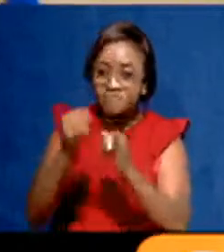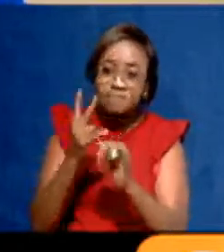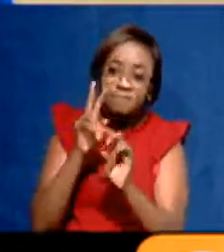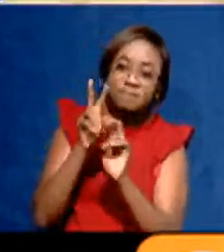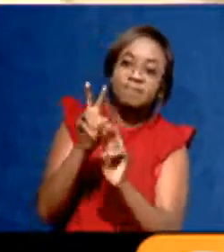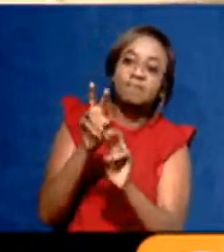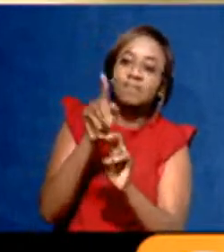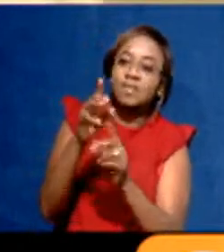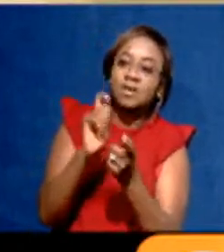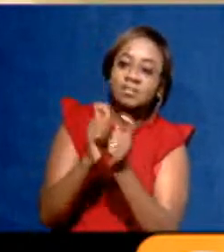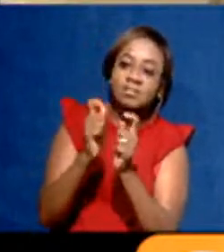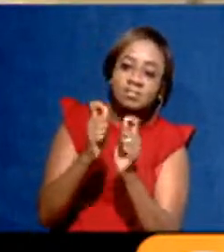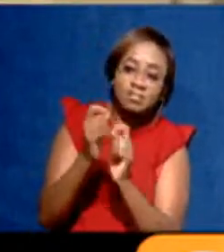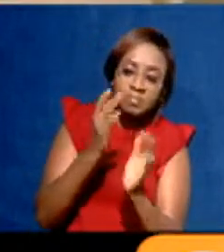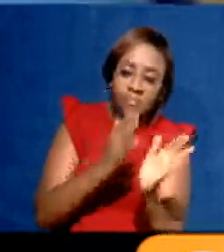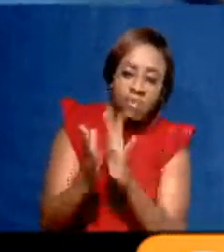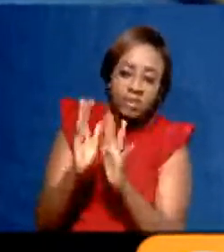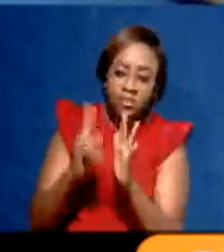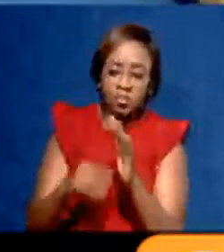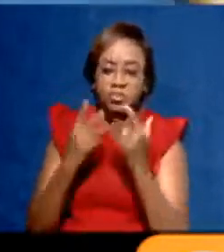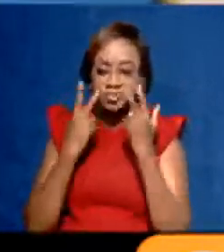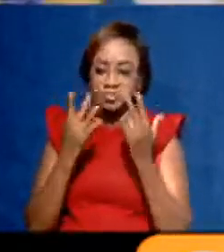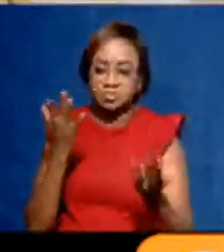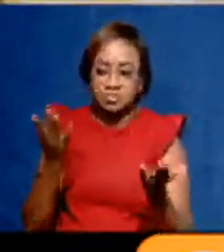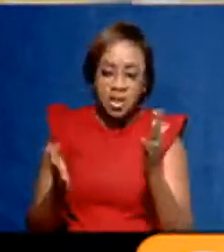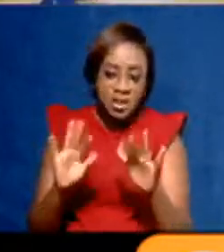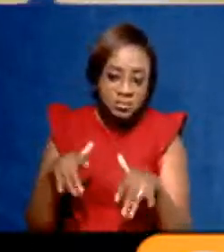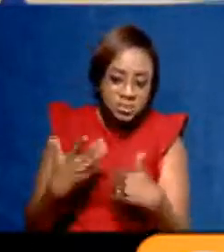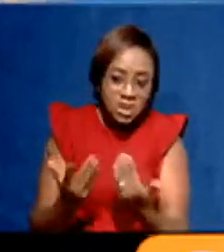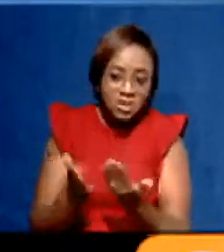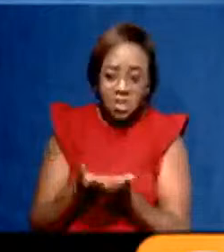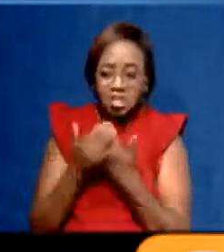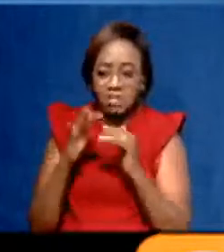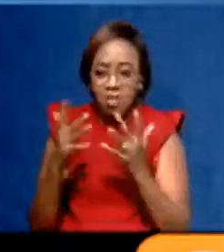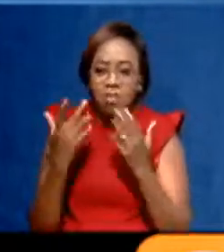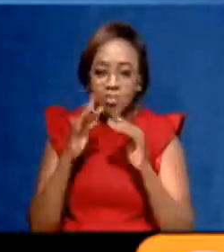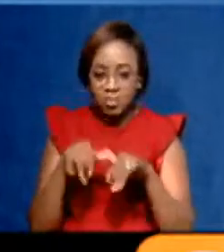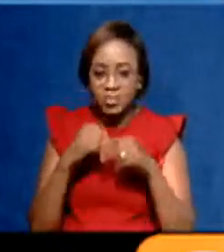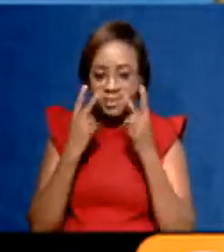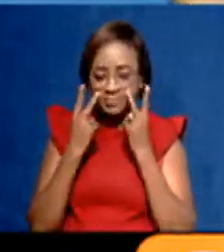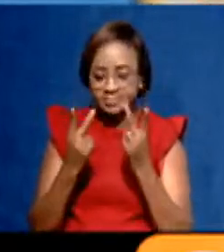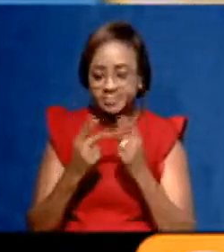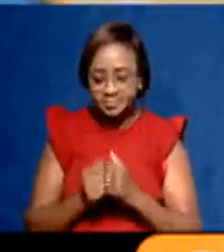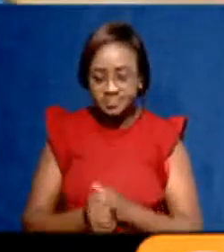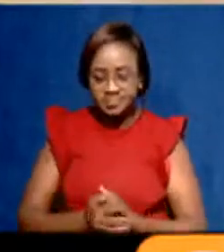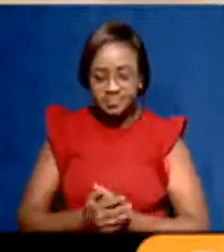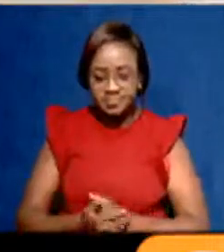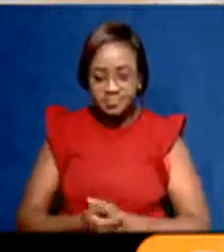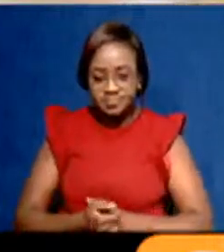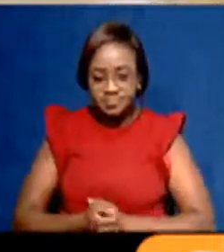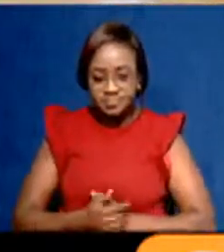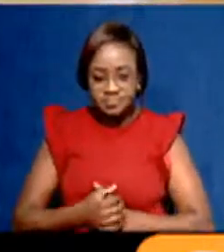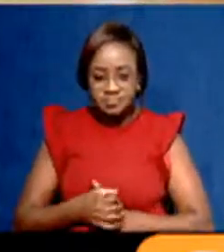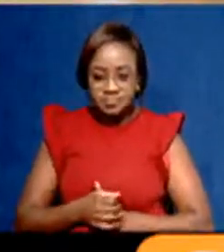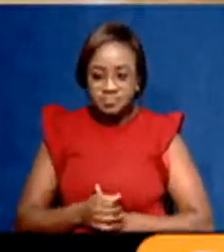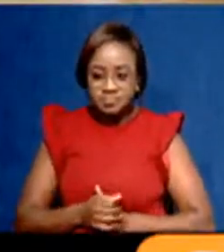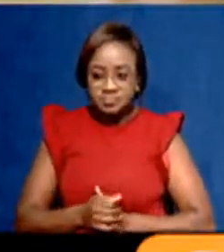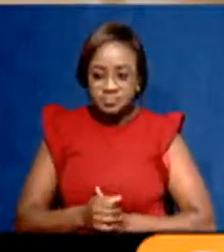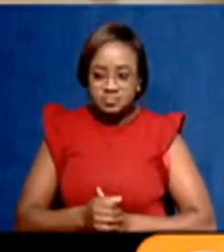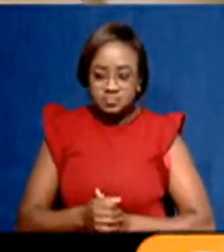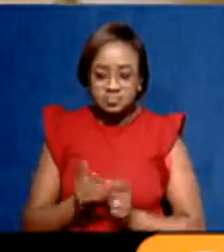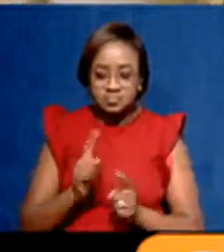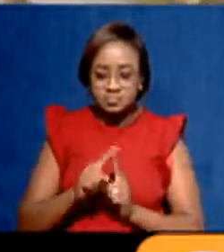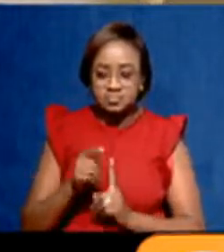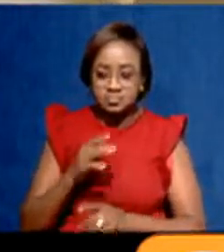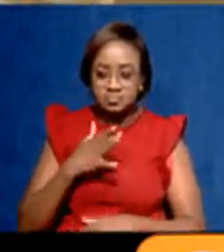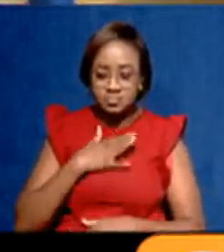how the new reforms will pan out. Who knows? They might be good. But from where we sit, that idea we